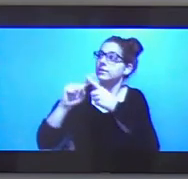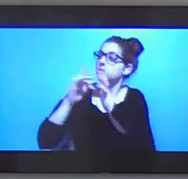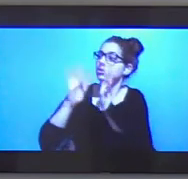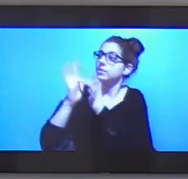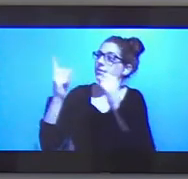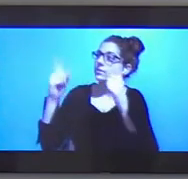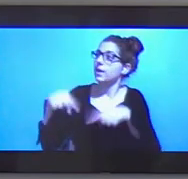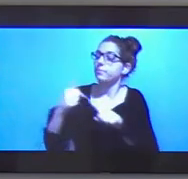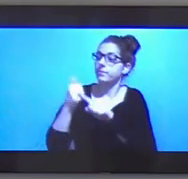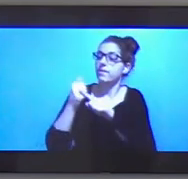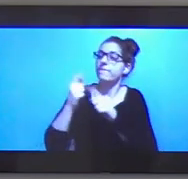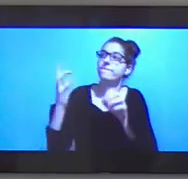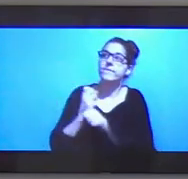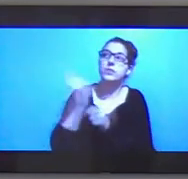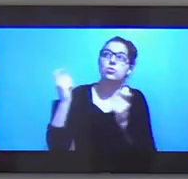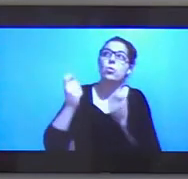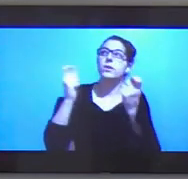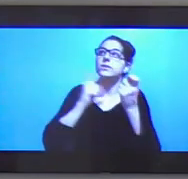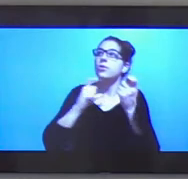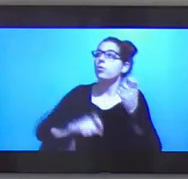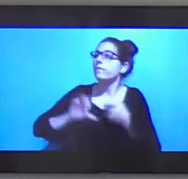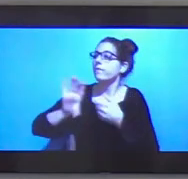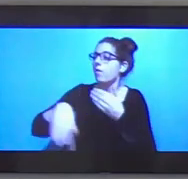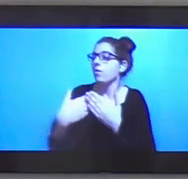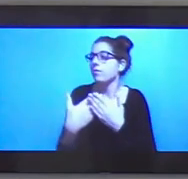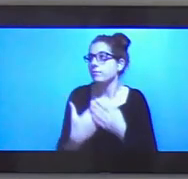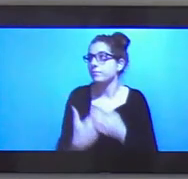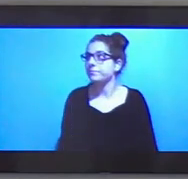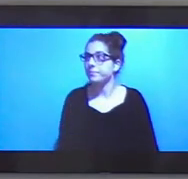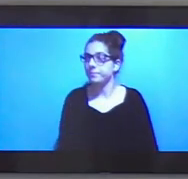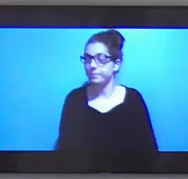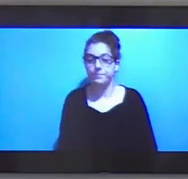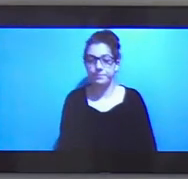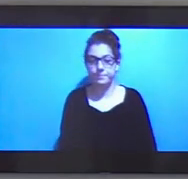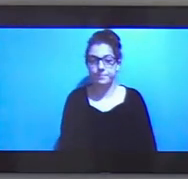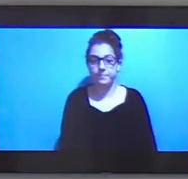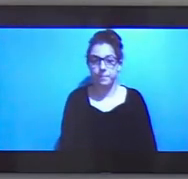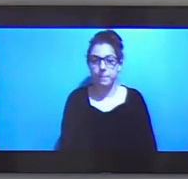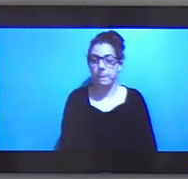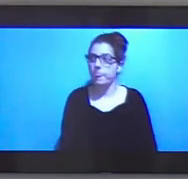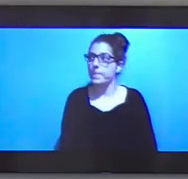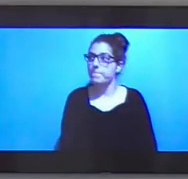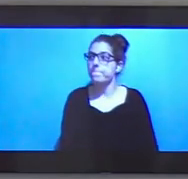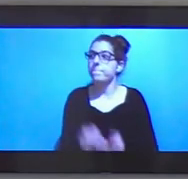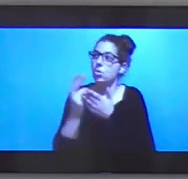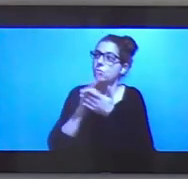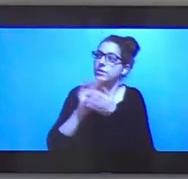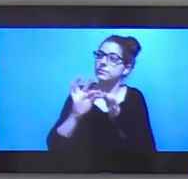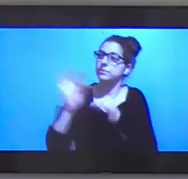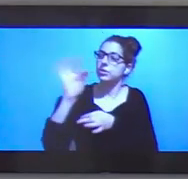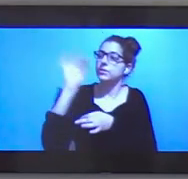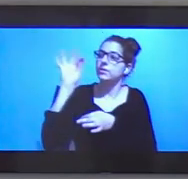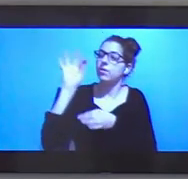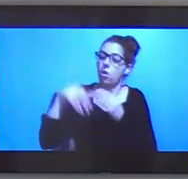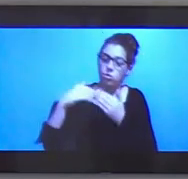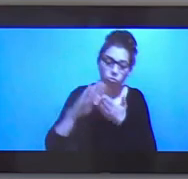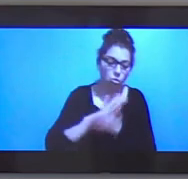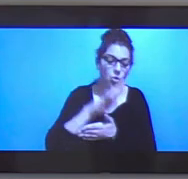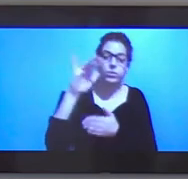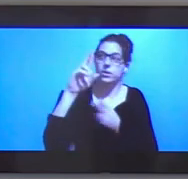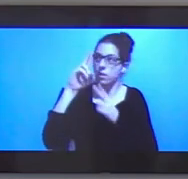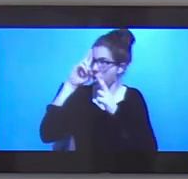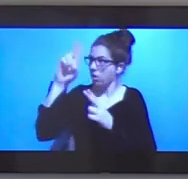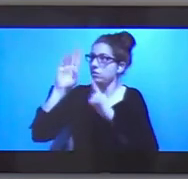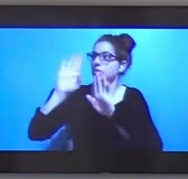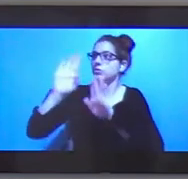all. Through him, and with him, in him, in the unity of the Holy Spirit, all glory and honor is yours, Almighty